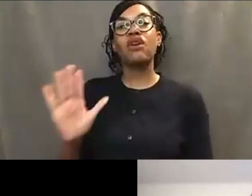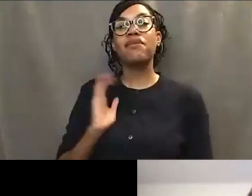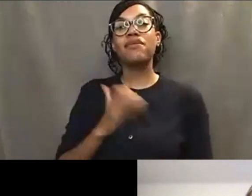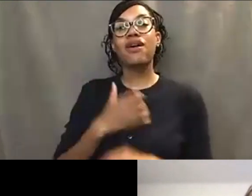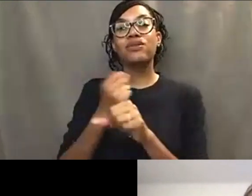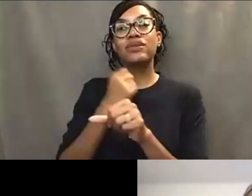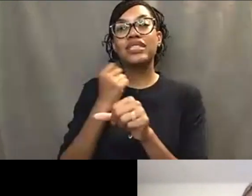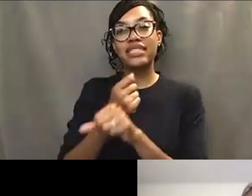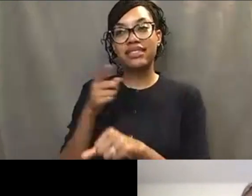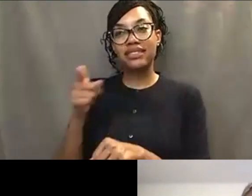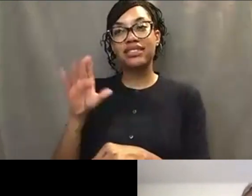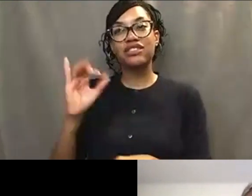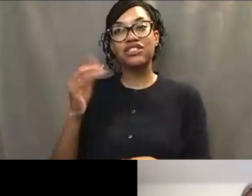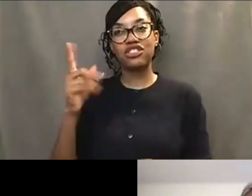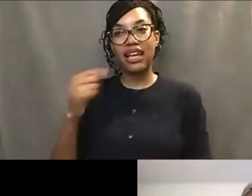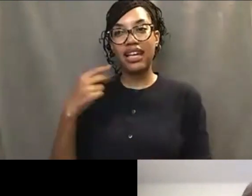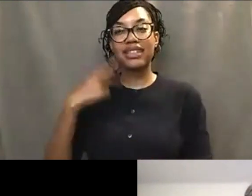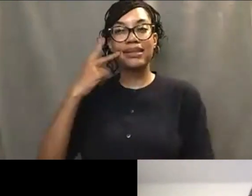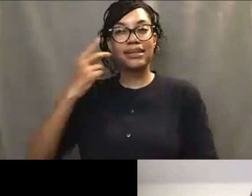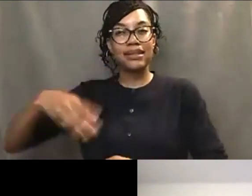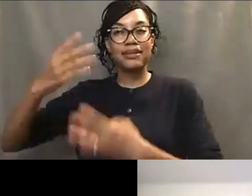this call, helped us write.